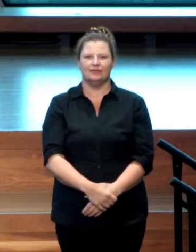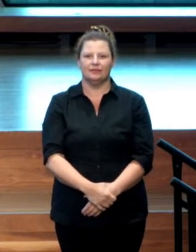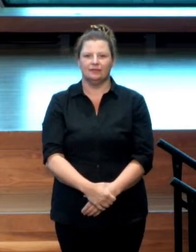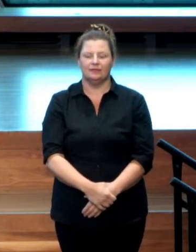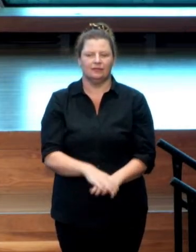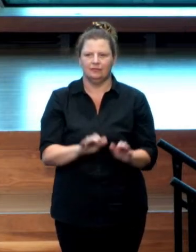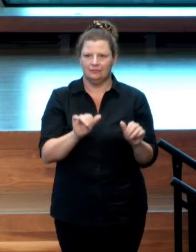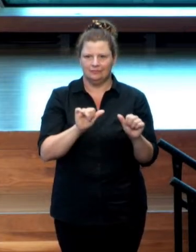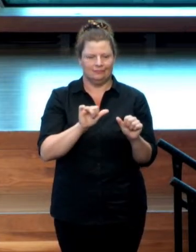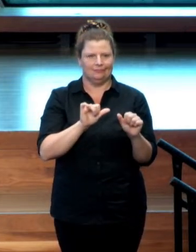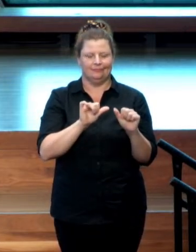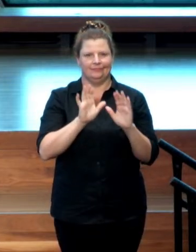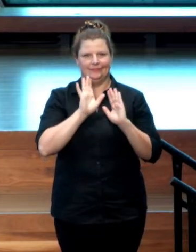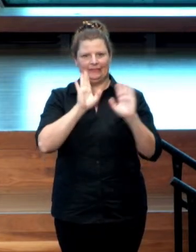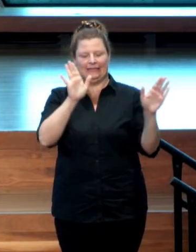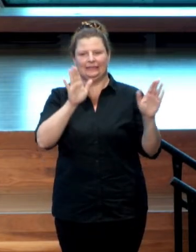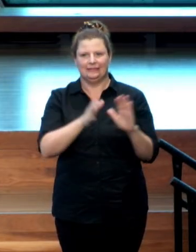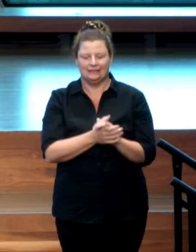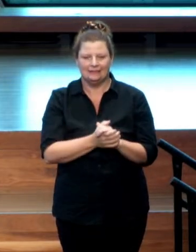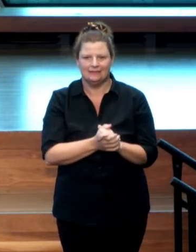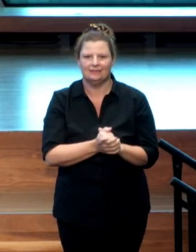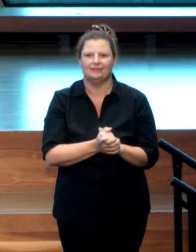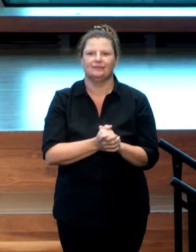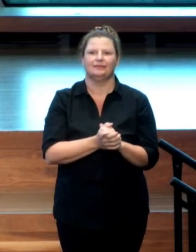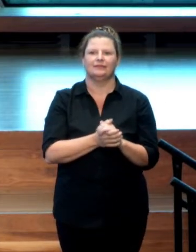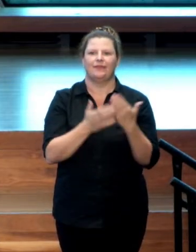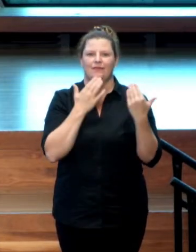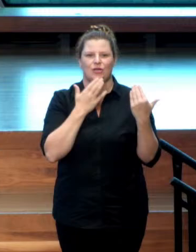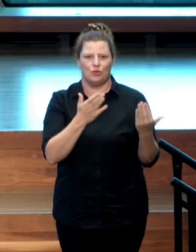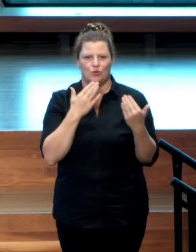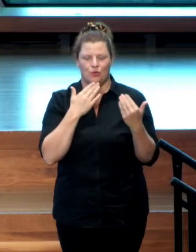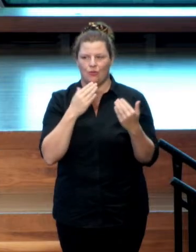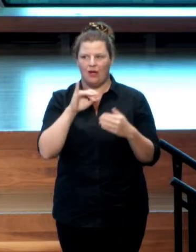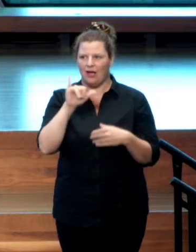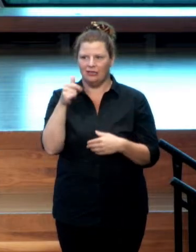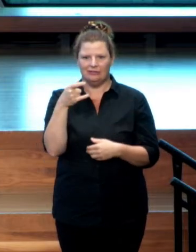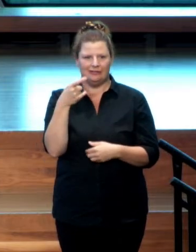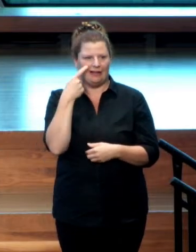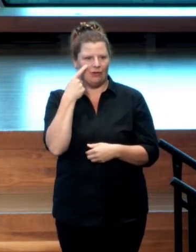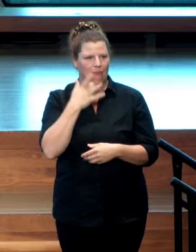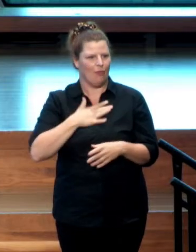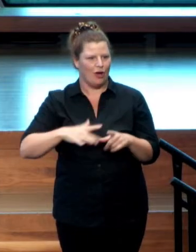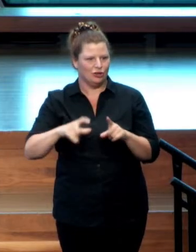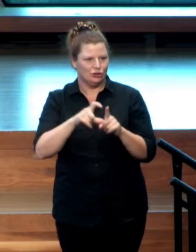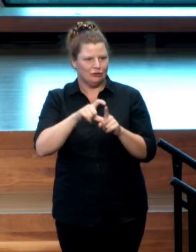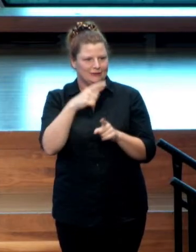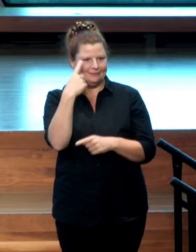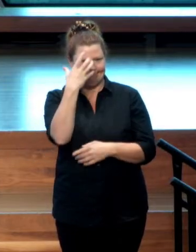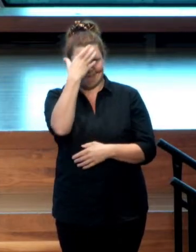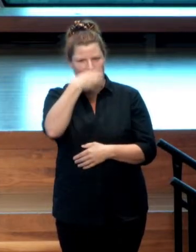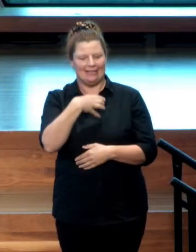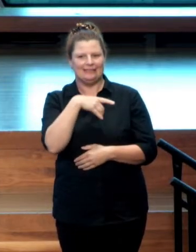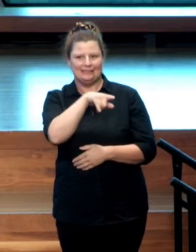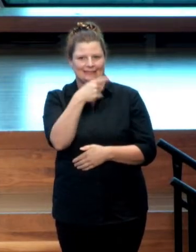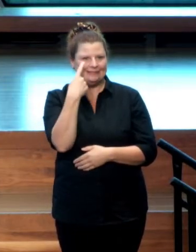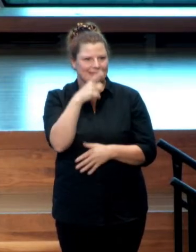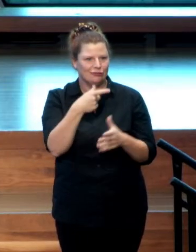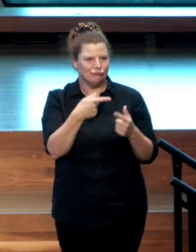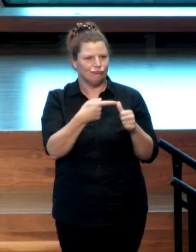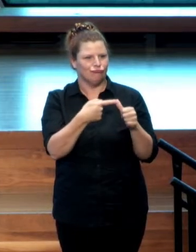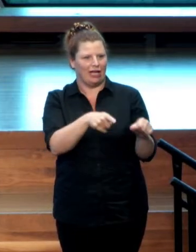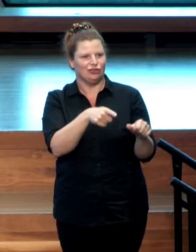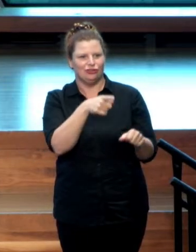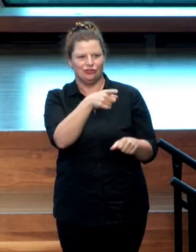It's fantastic. Thank you. I was just looking at the face of my daughter just to see her reaction, Sarah, who's